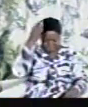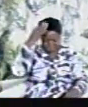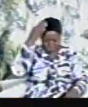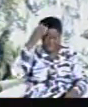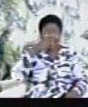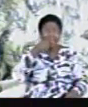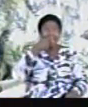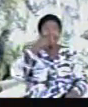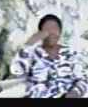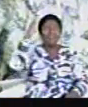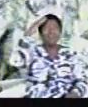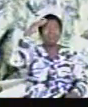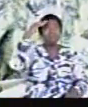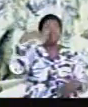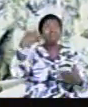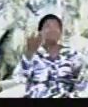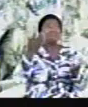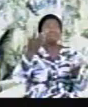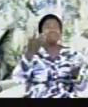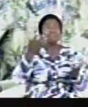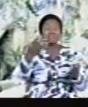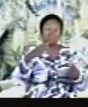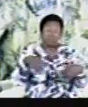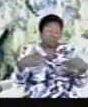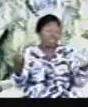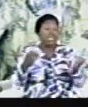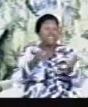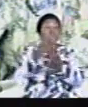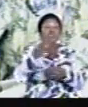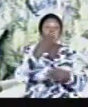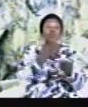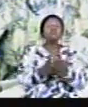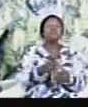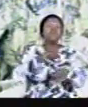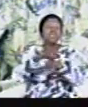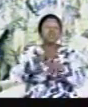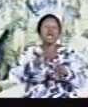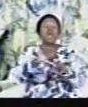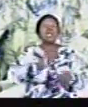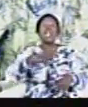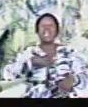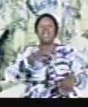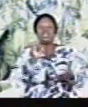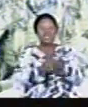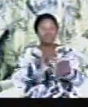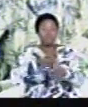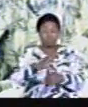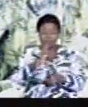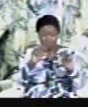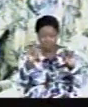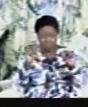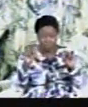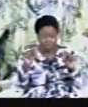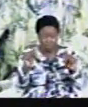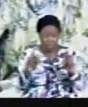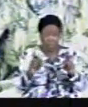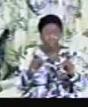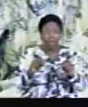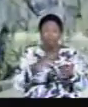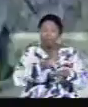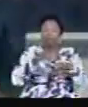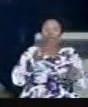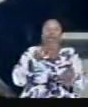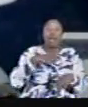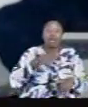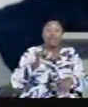Anyway, it was a good message. I like the message. Not like the message. What did you hear